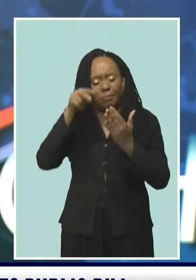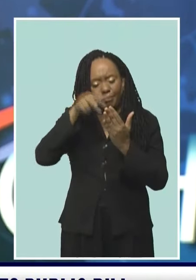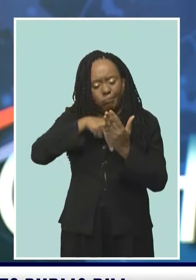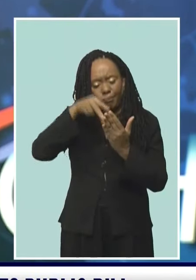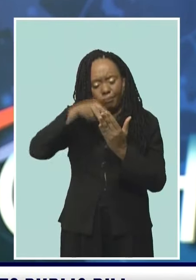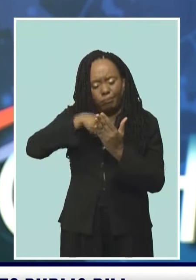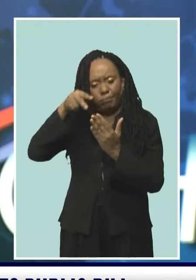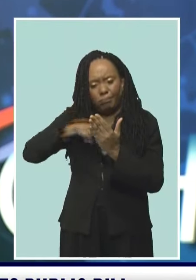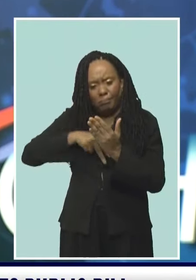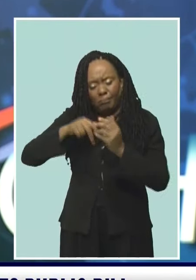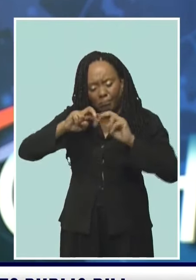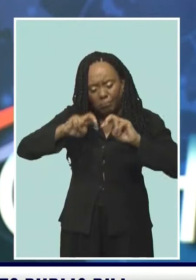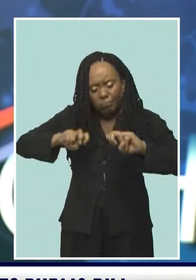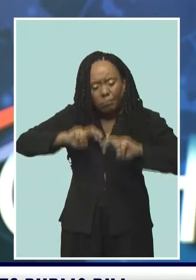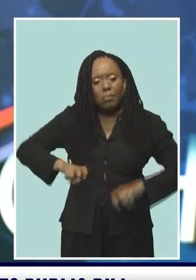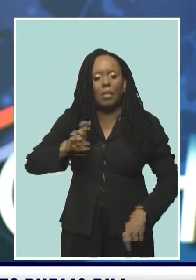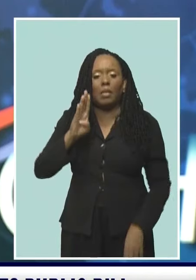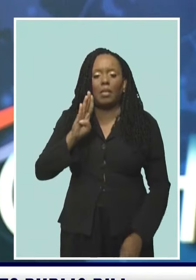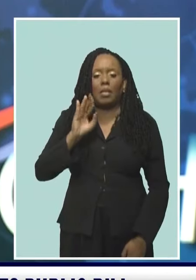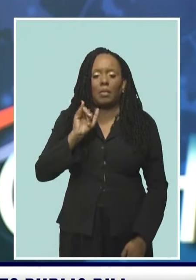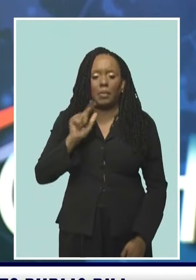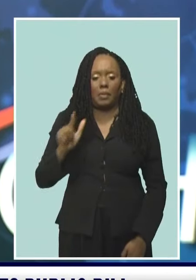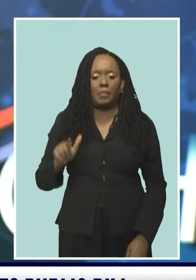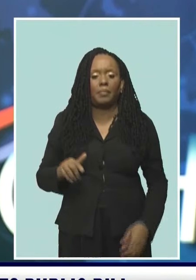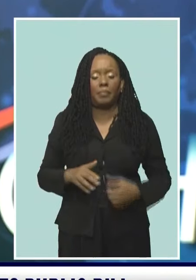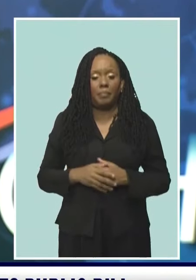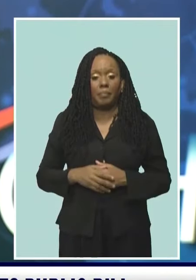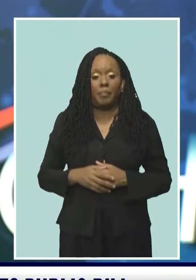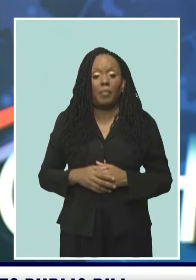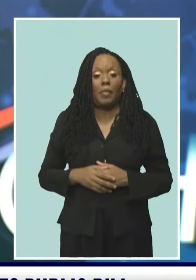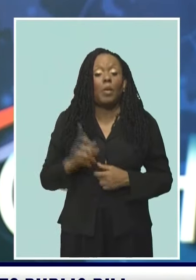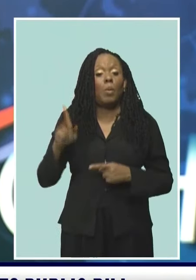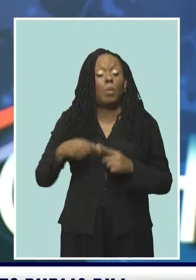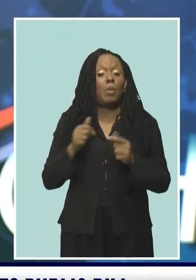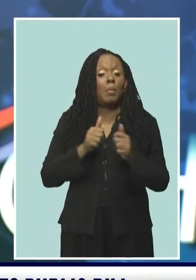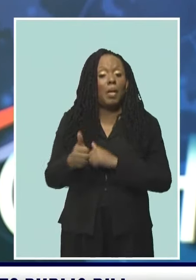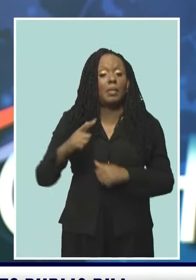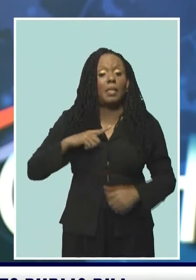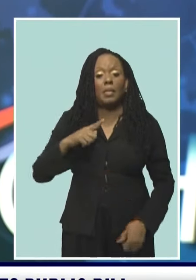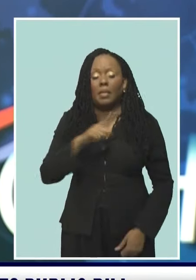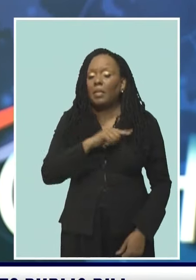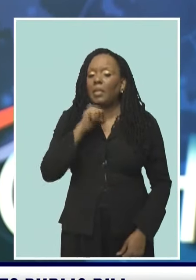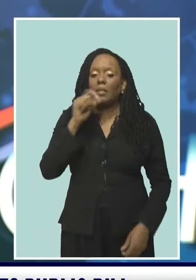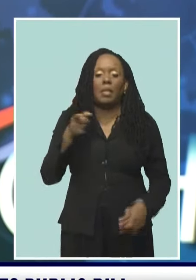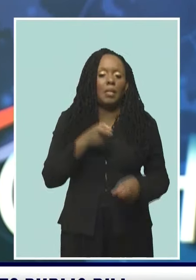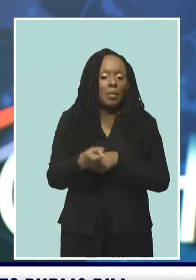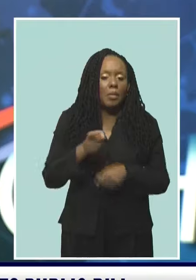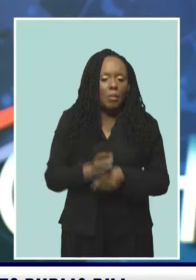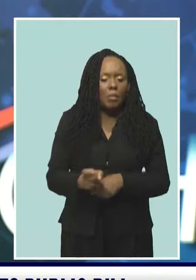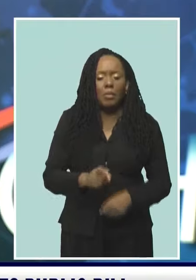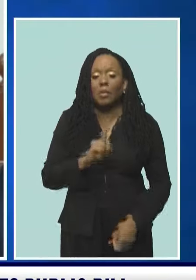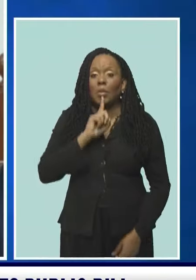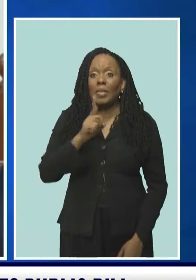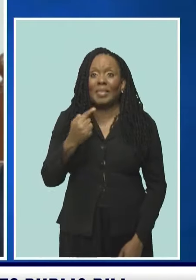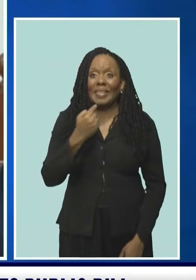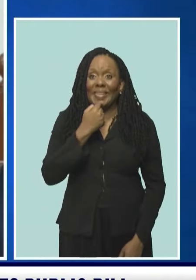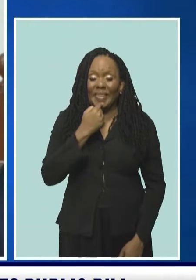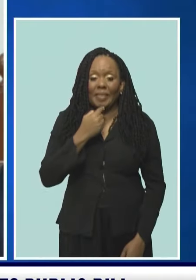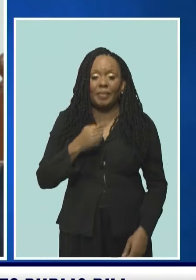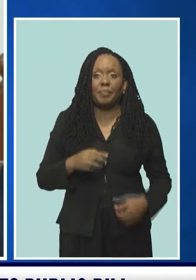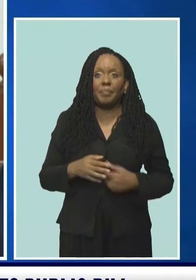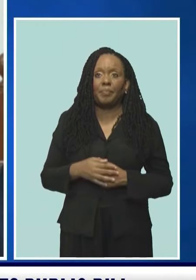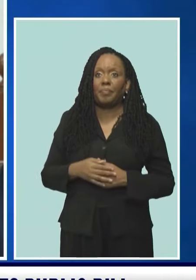She told the upper house passing legislation is no joke, as she called for the seriousness in the Senate. If anybody